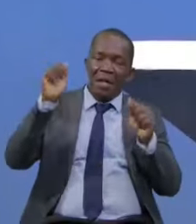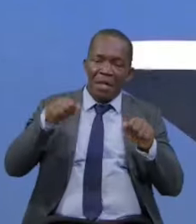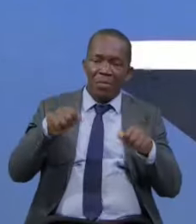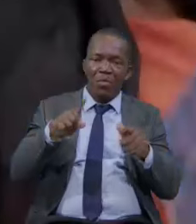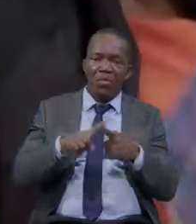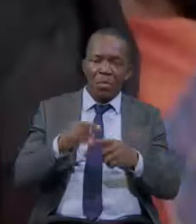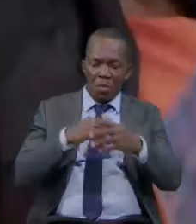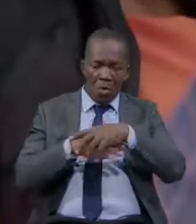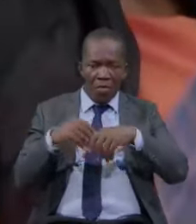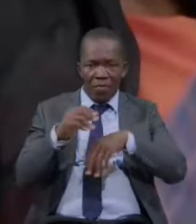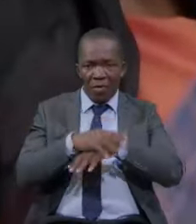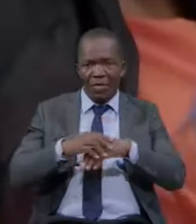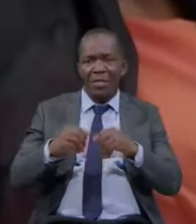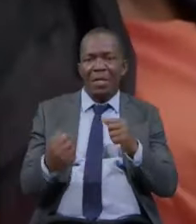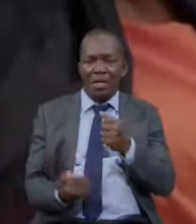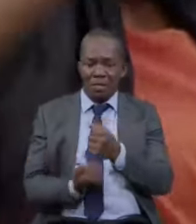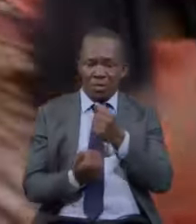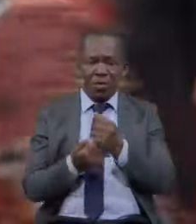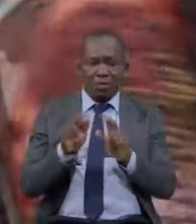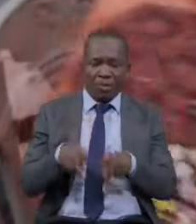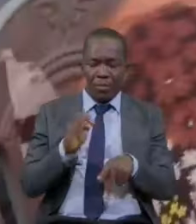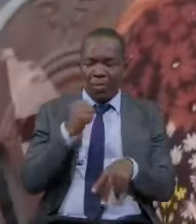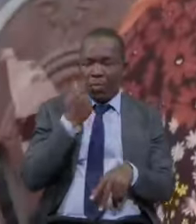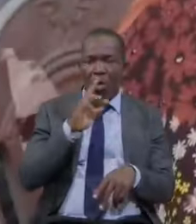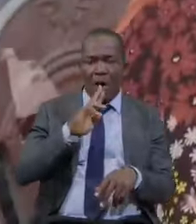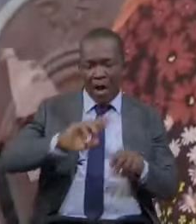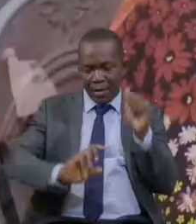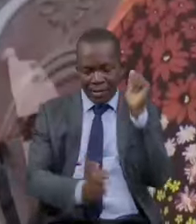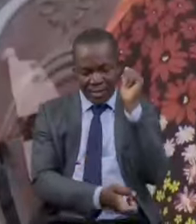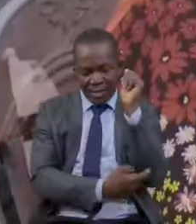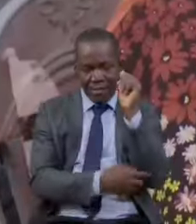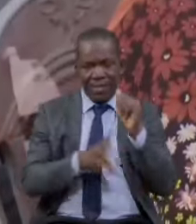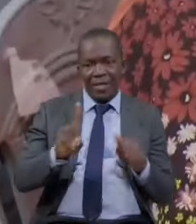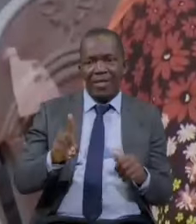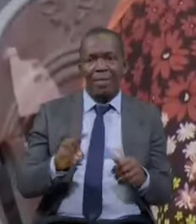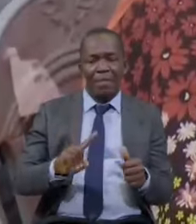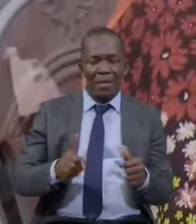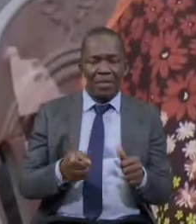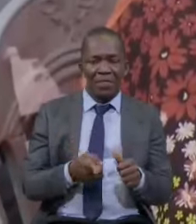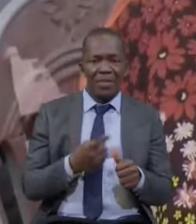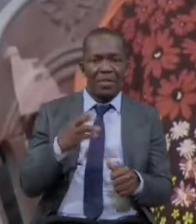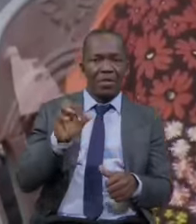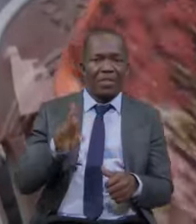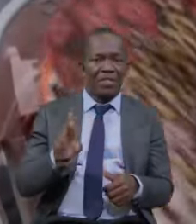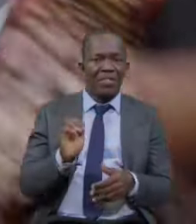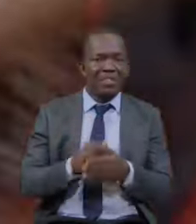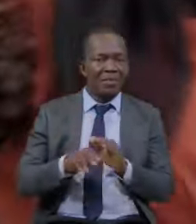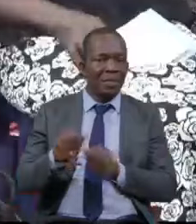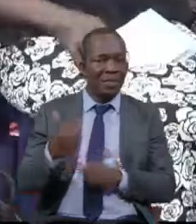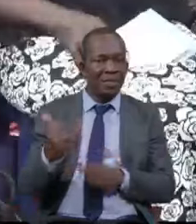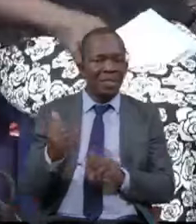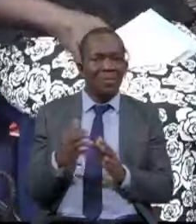1 Corinthians chapter 10, verse 13. There has no temptation taking you,